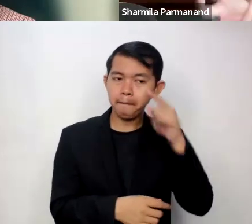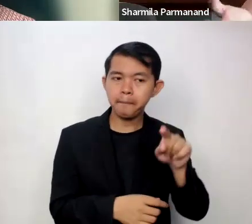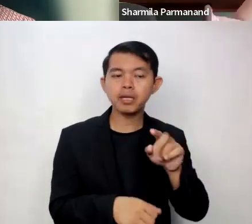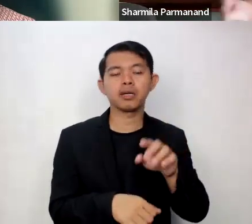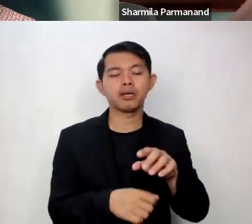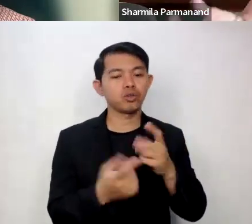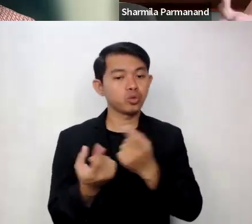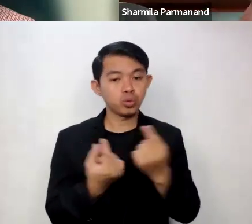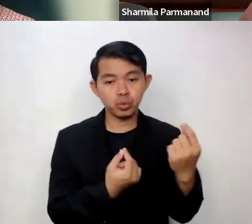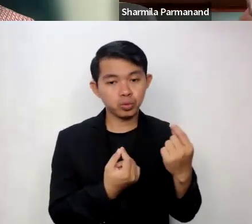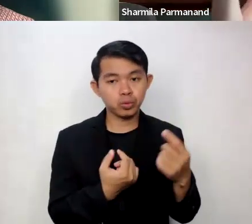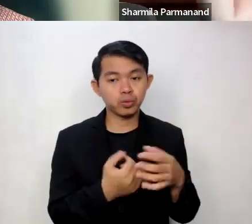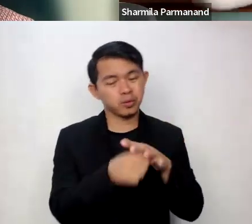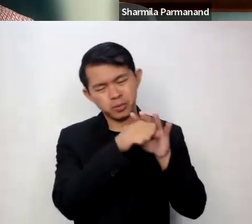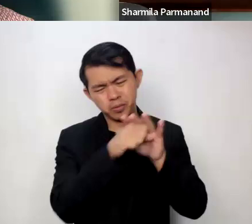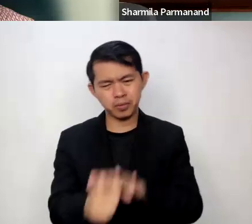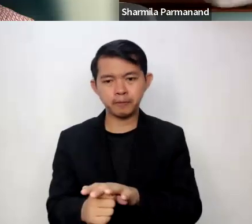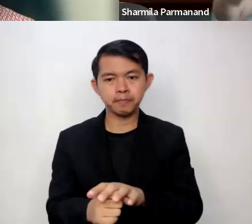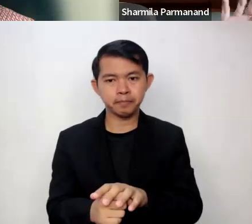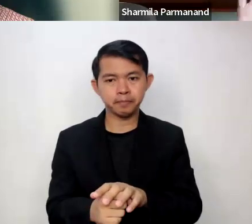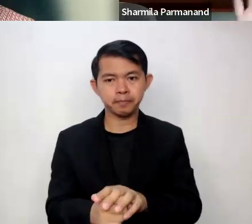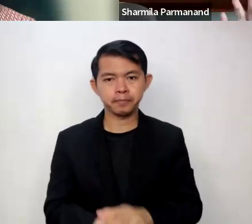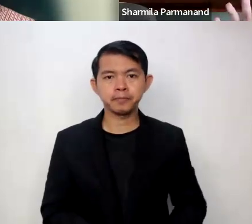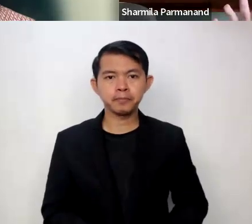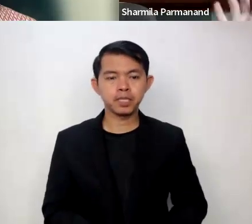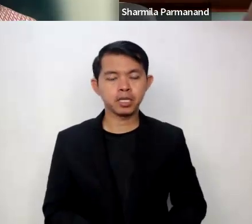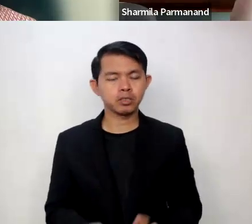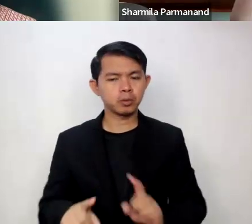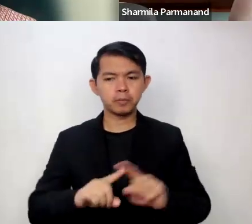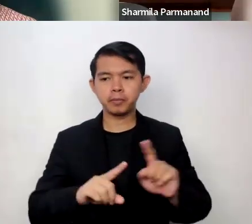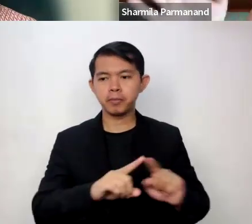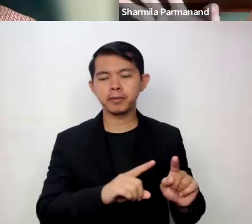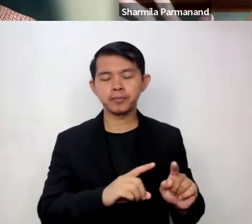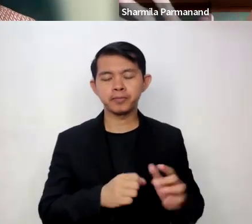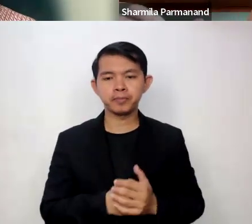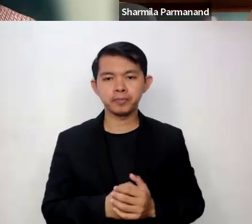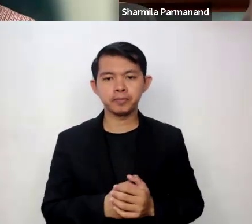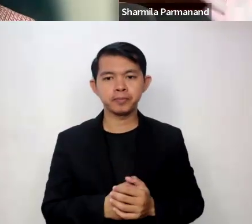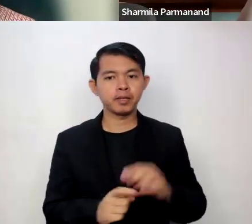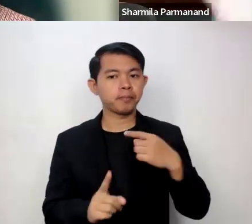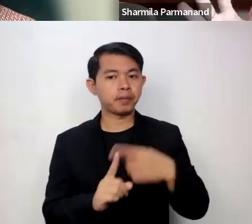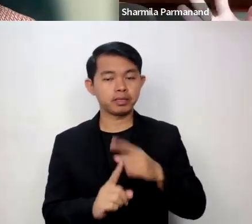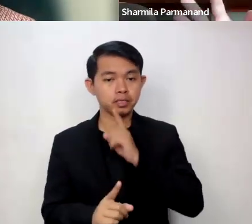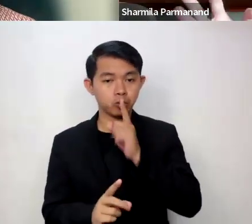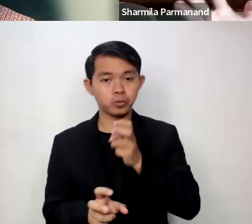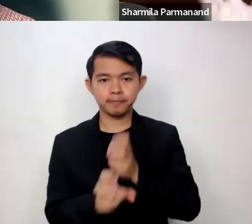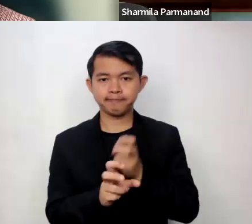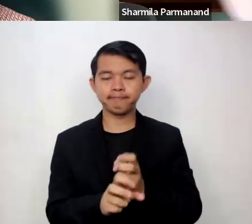yan? Kind of like holding space for all of these multiple levels, diba? At mahirap siya, pero we